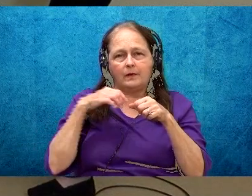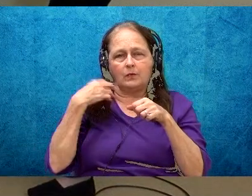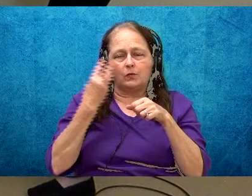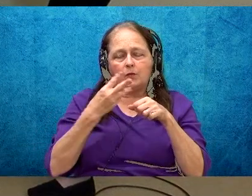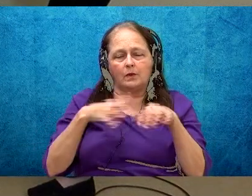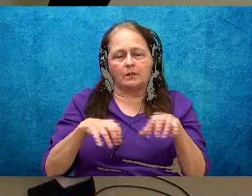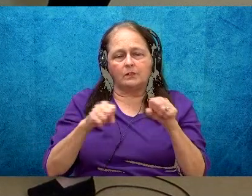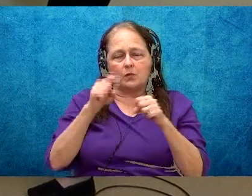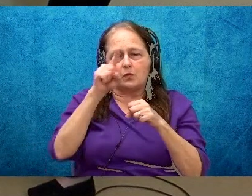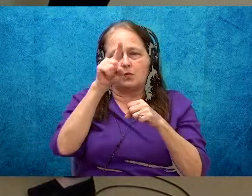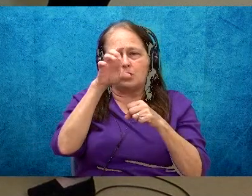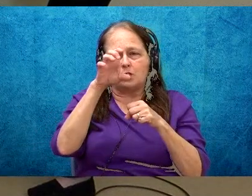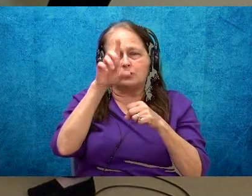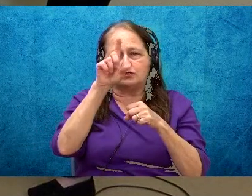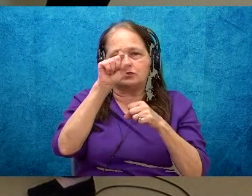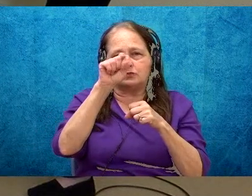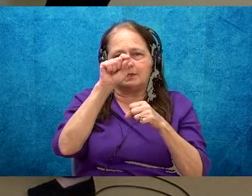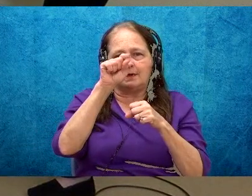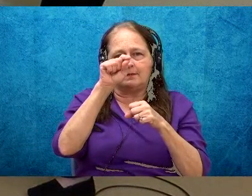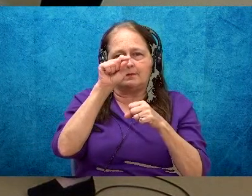take 120